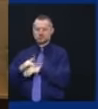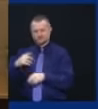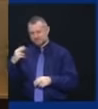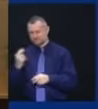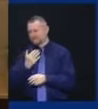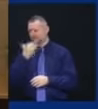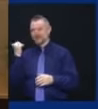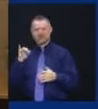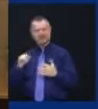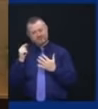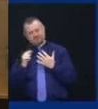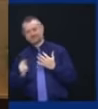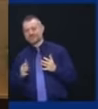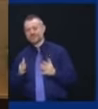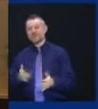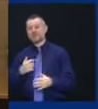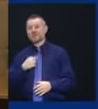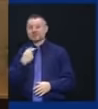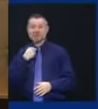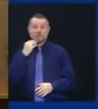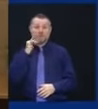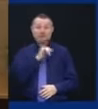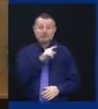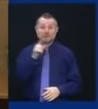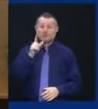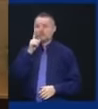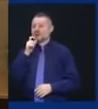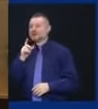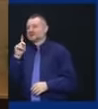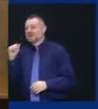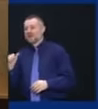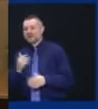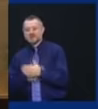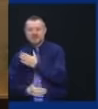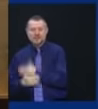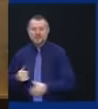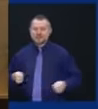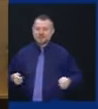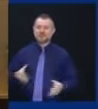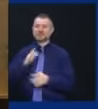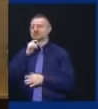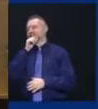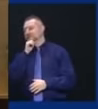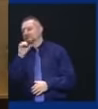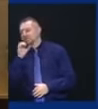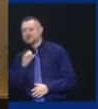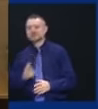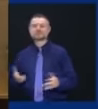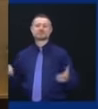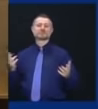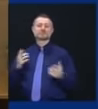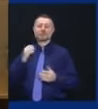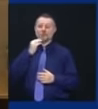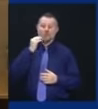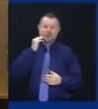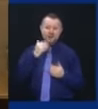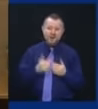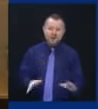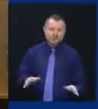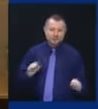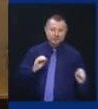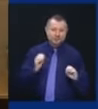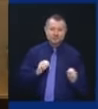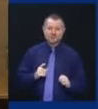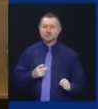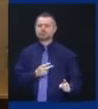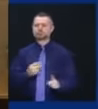homebound, our disabled, our seniors, making sure we're able to reach out into our homeless community and make sure that they're vaccinated. It's going to be